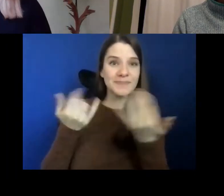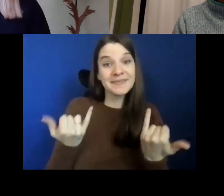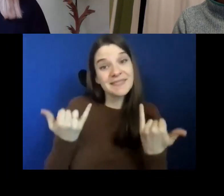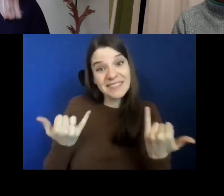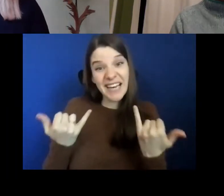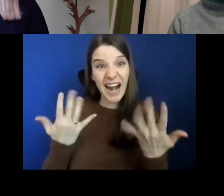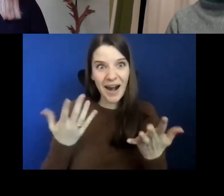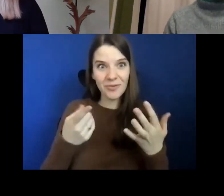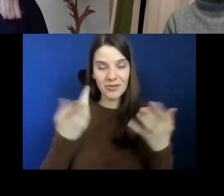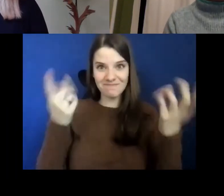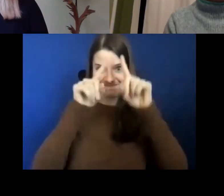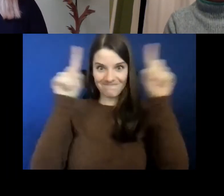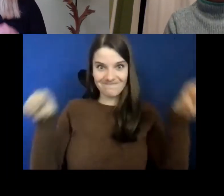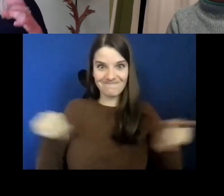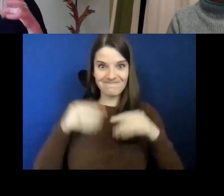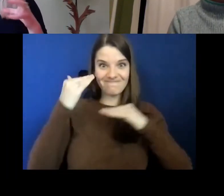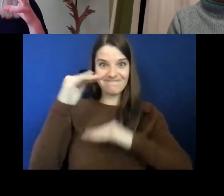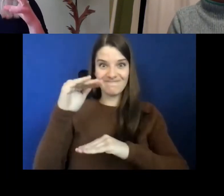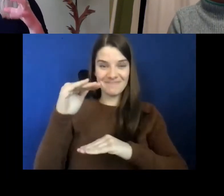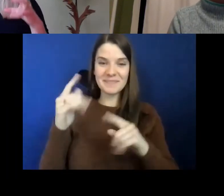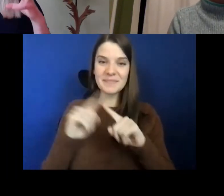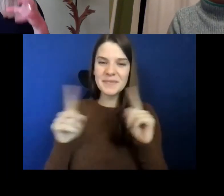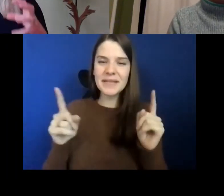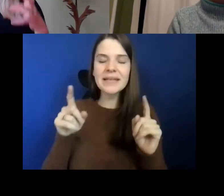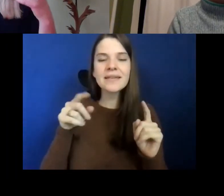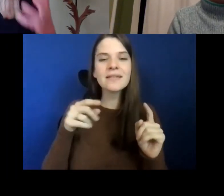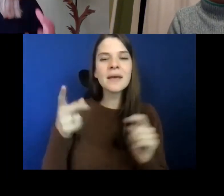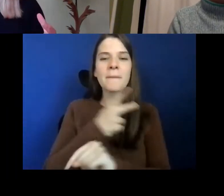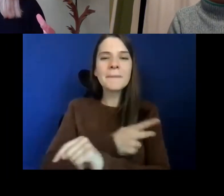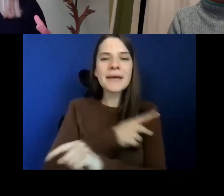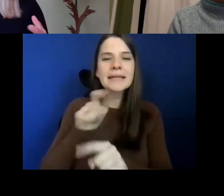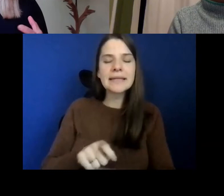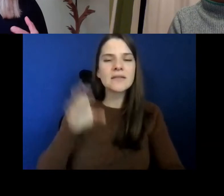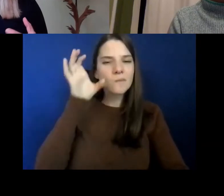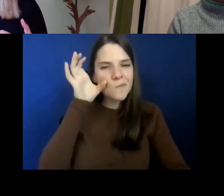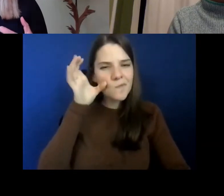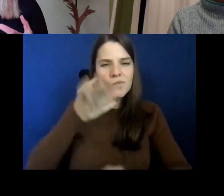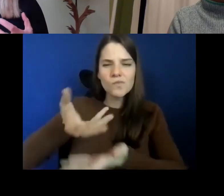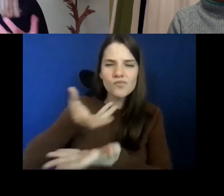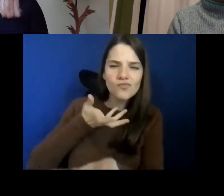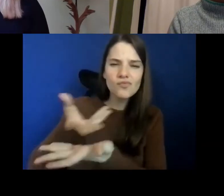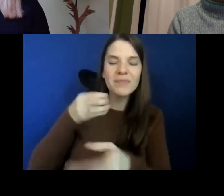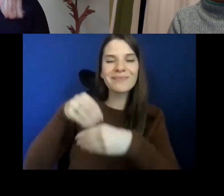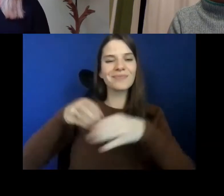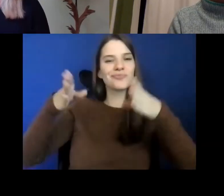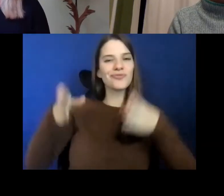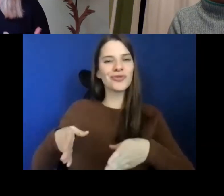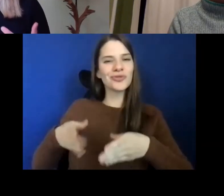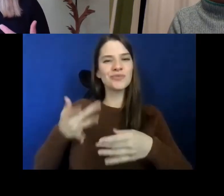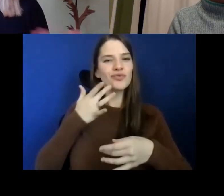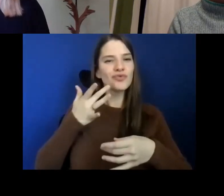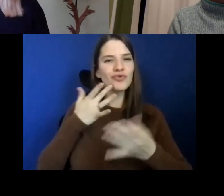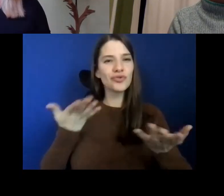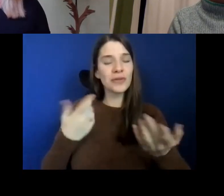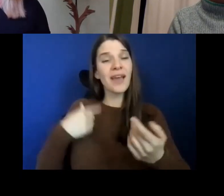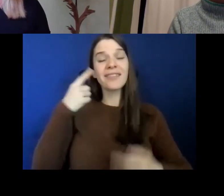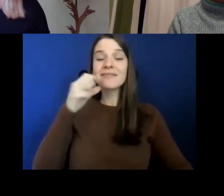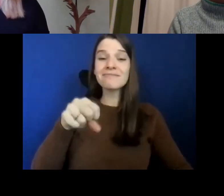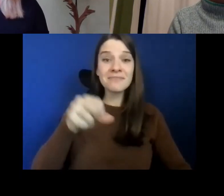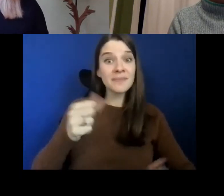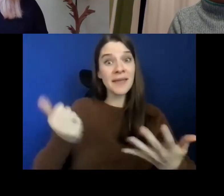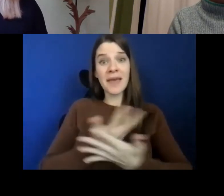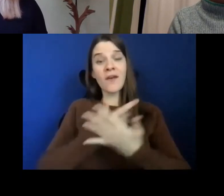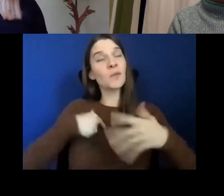is. They need to hear and talk to you in person. And so I actually think, like everything we